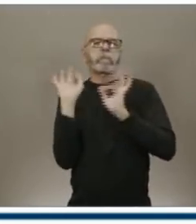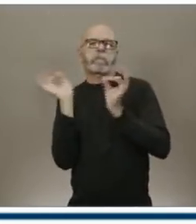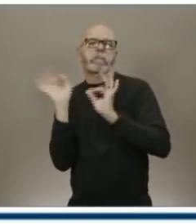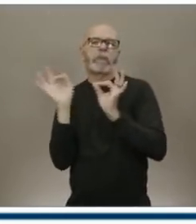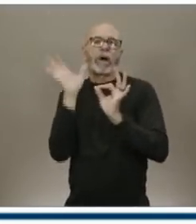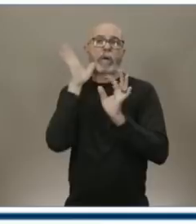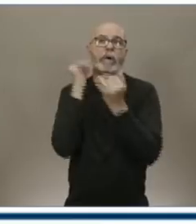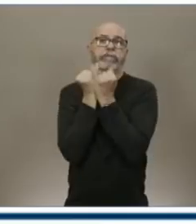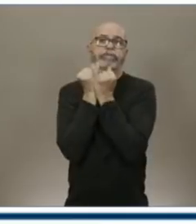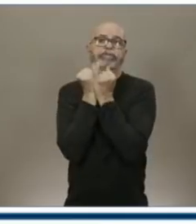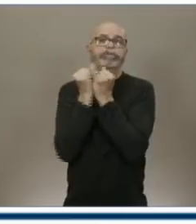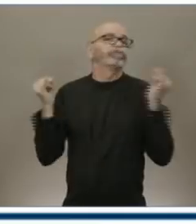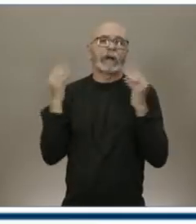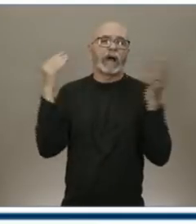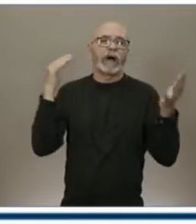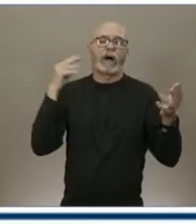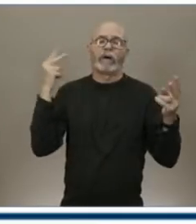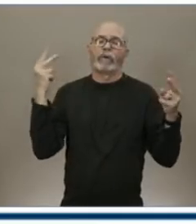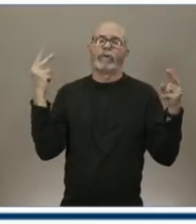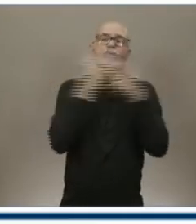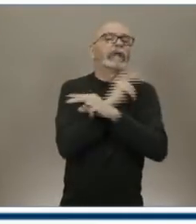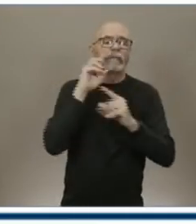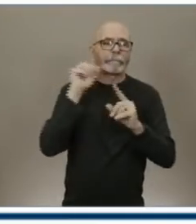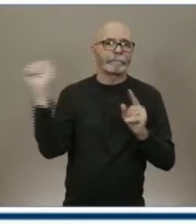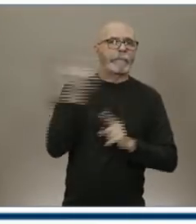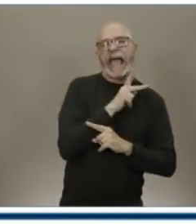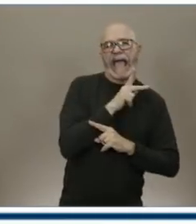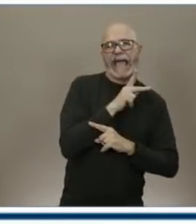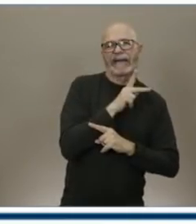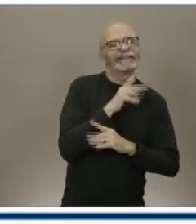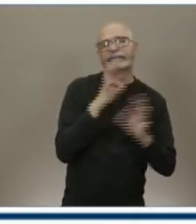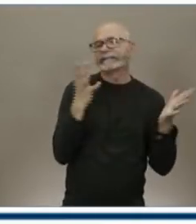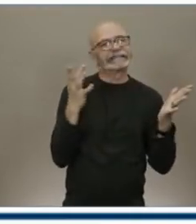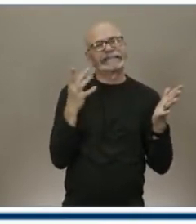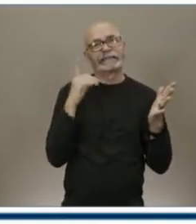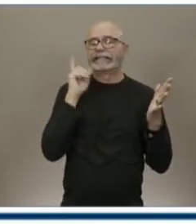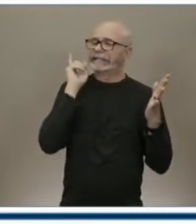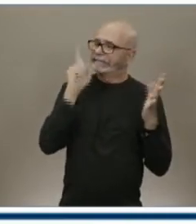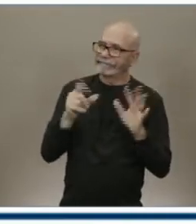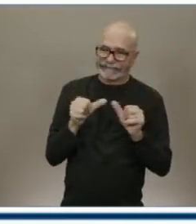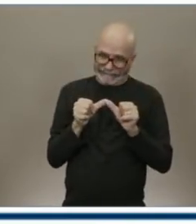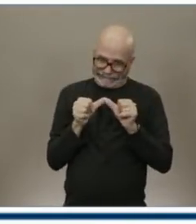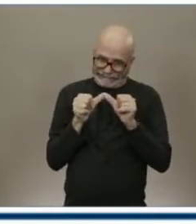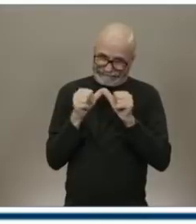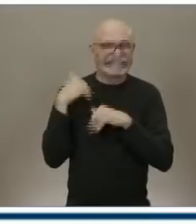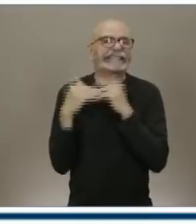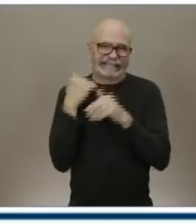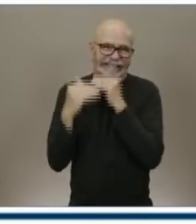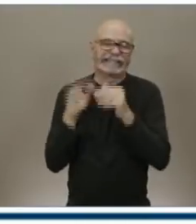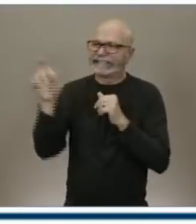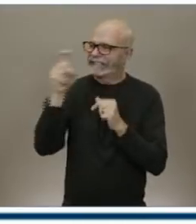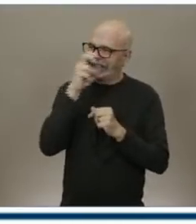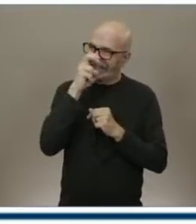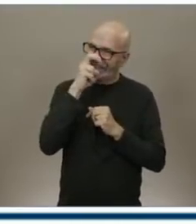month ago and prolong the need for extensive restrictions around